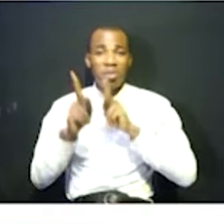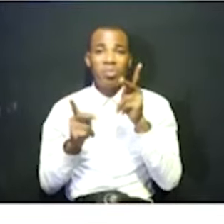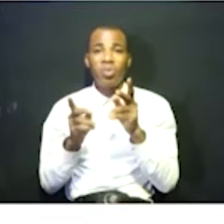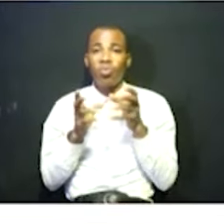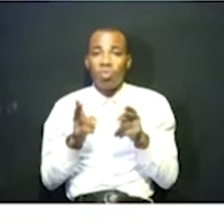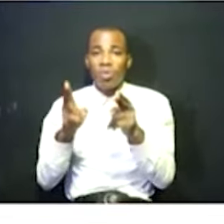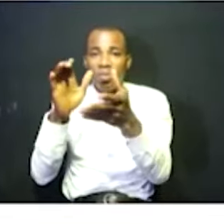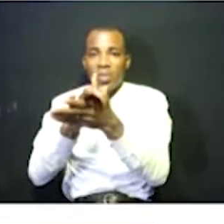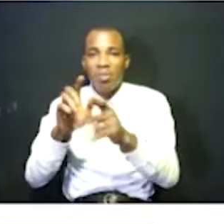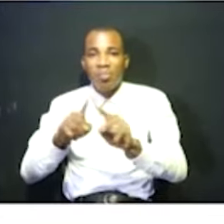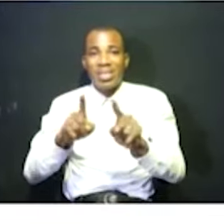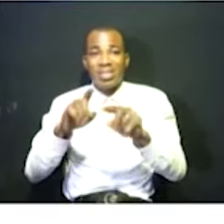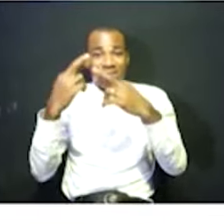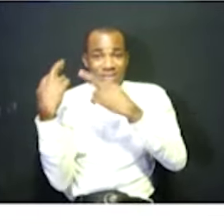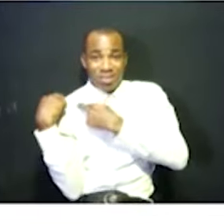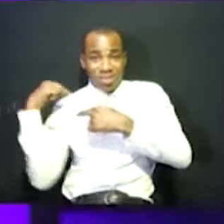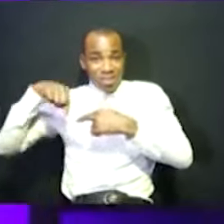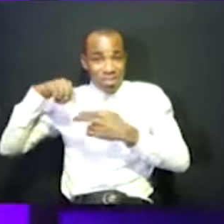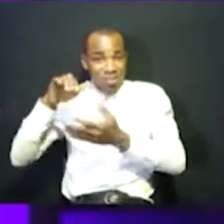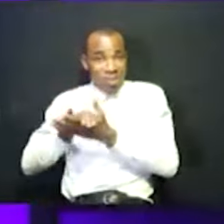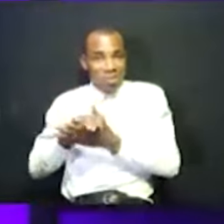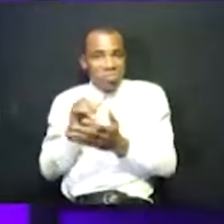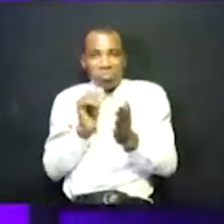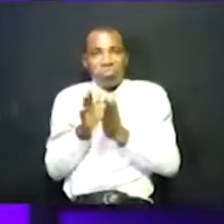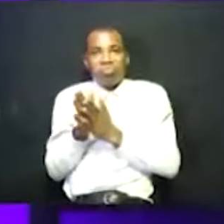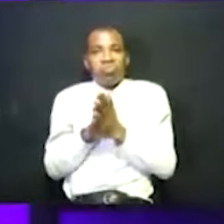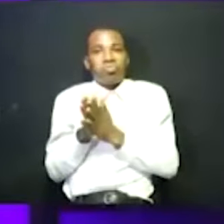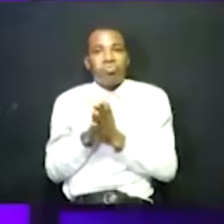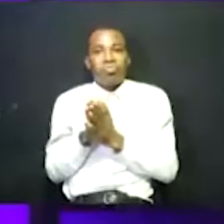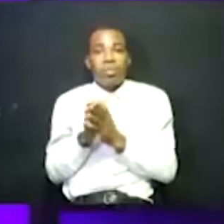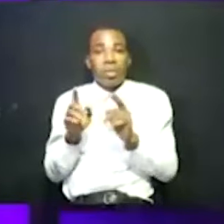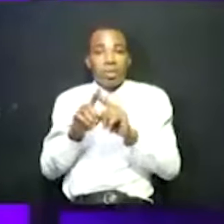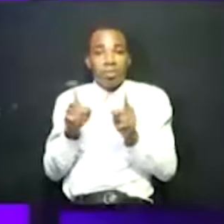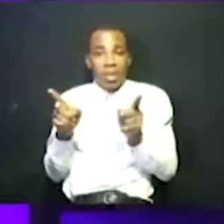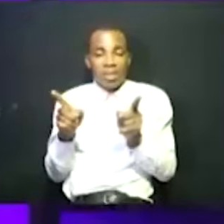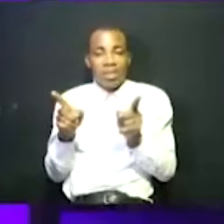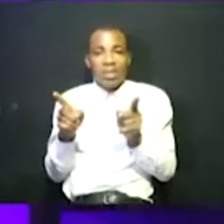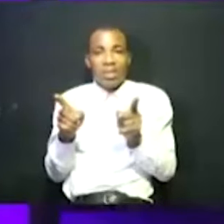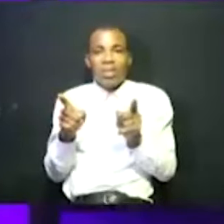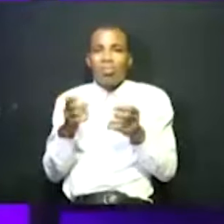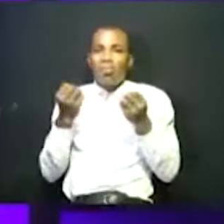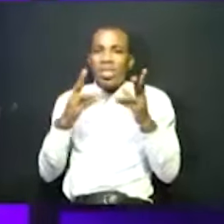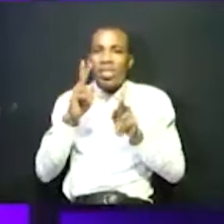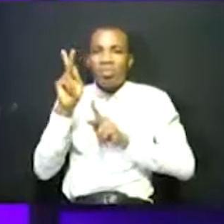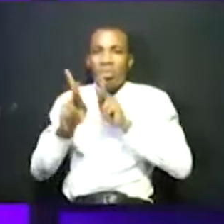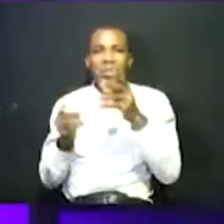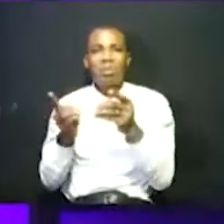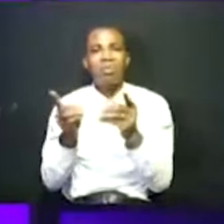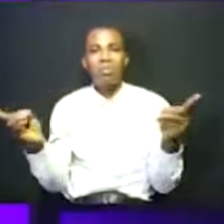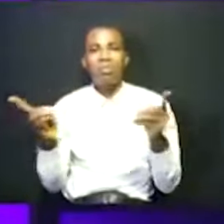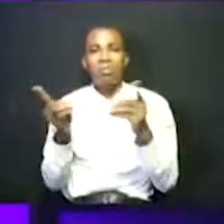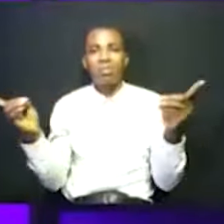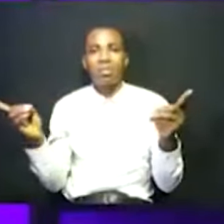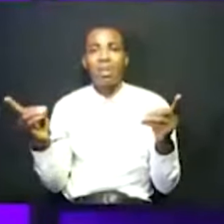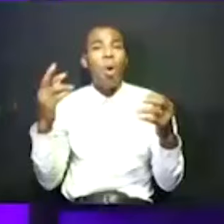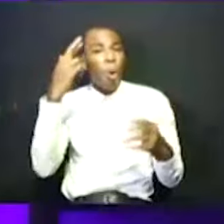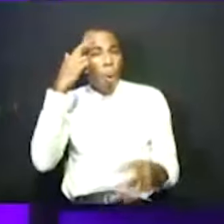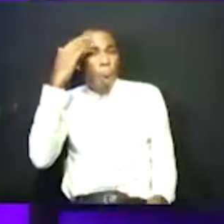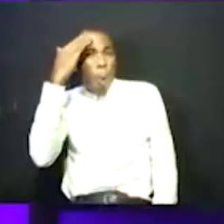In her encounter with Mrs. Peel, the young student presented